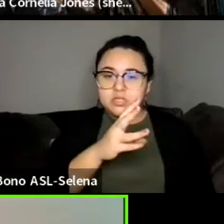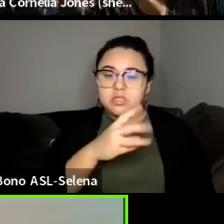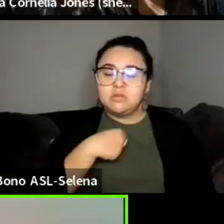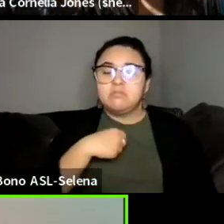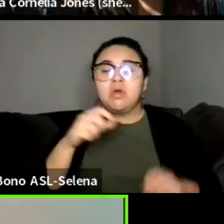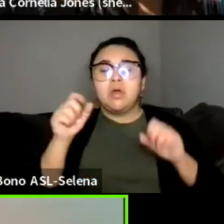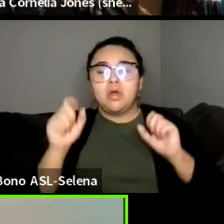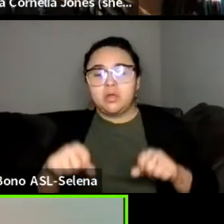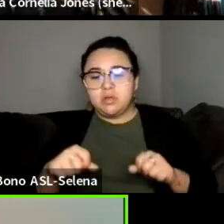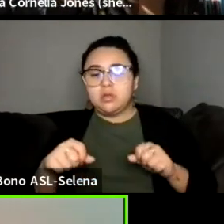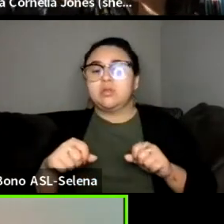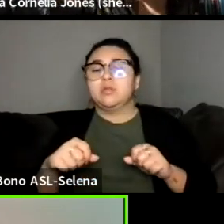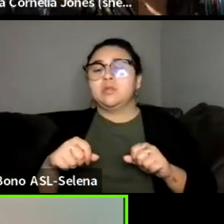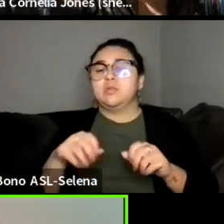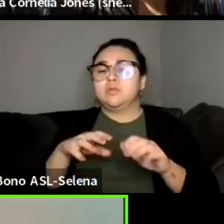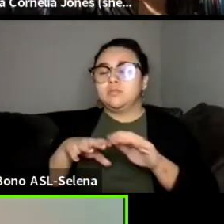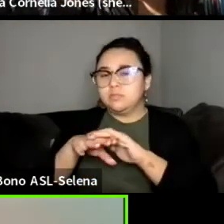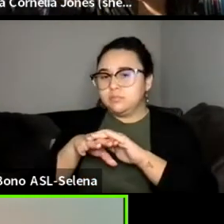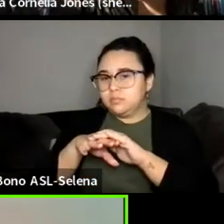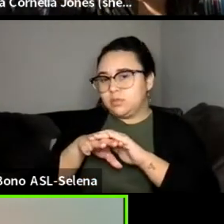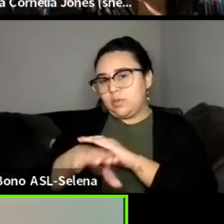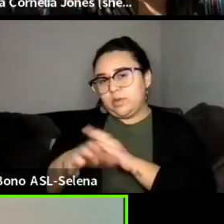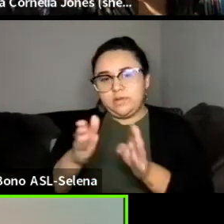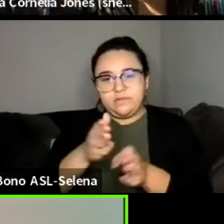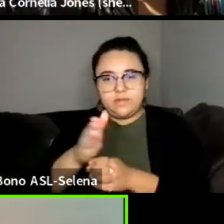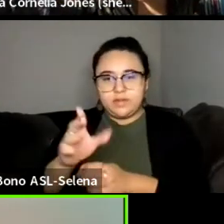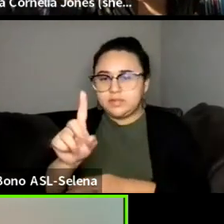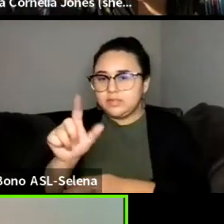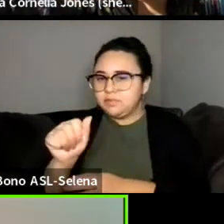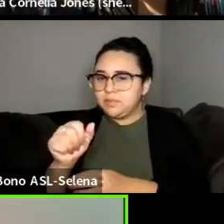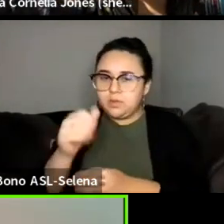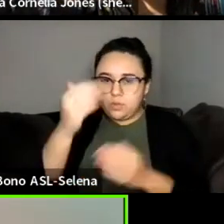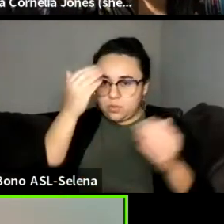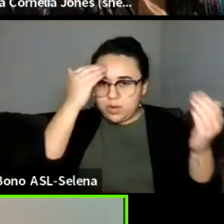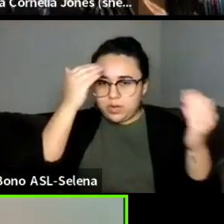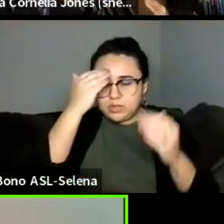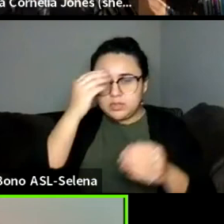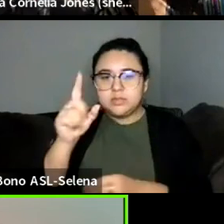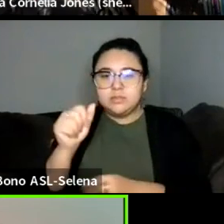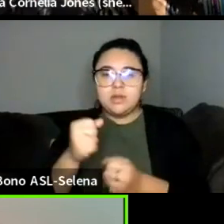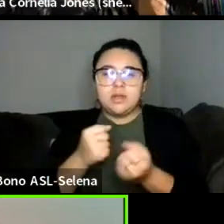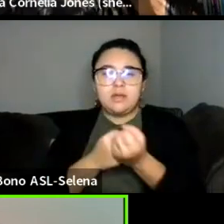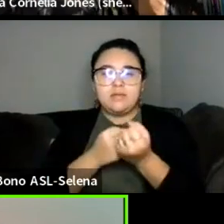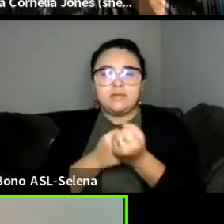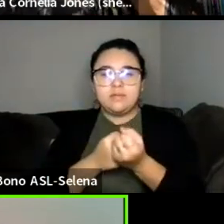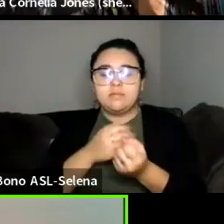into disability awareness or disability advocacy or something like that, but my